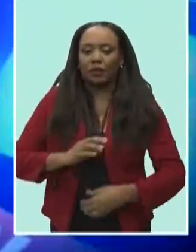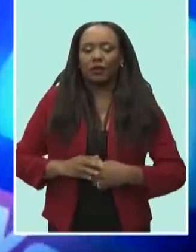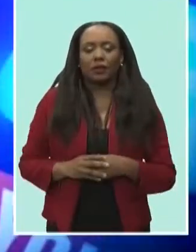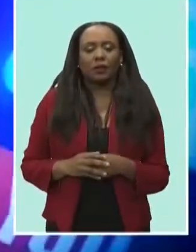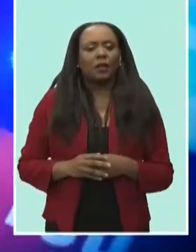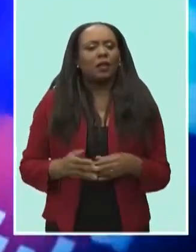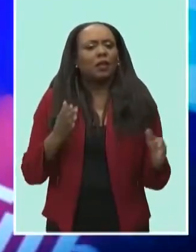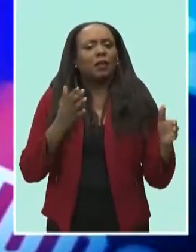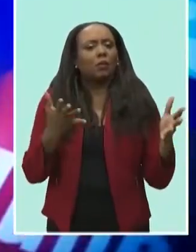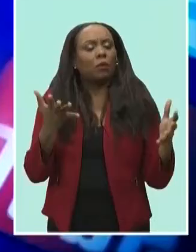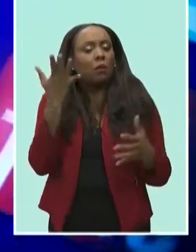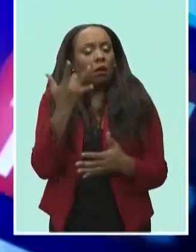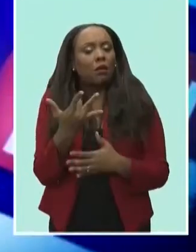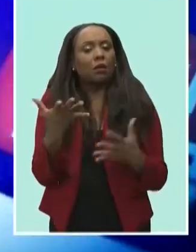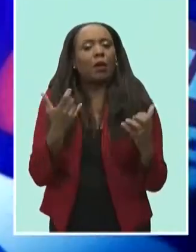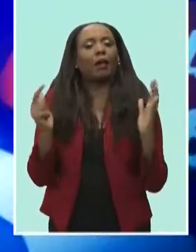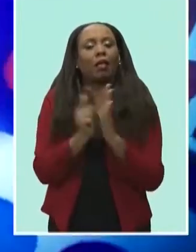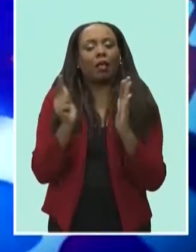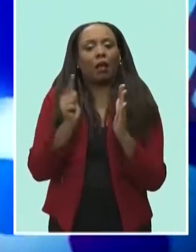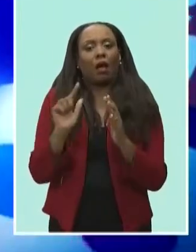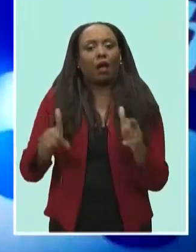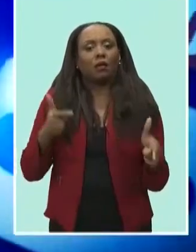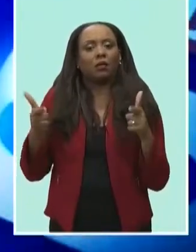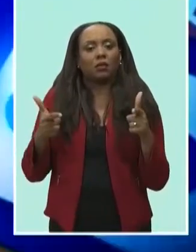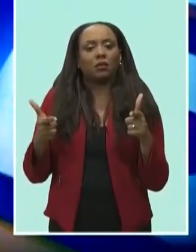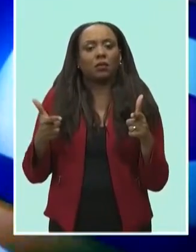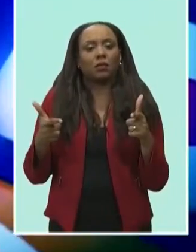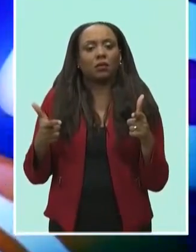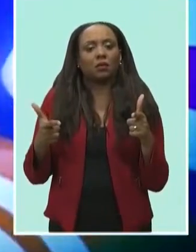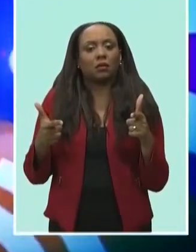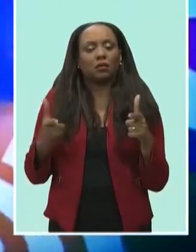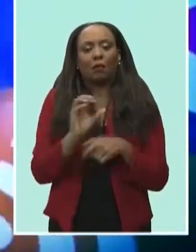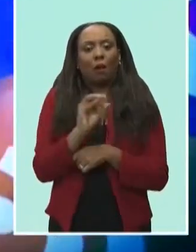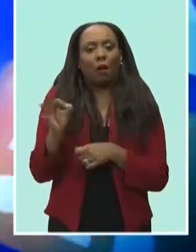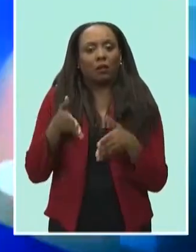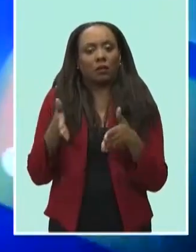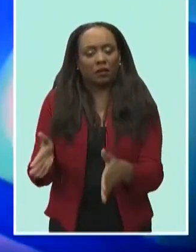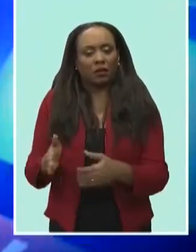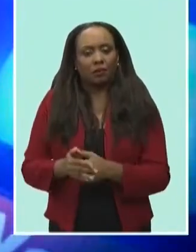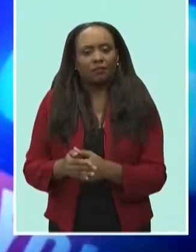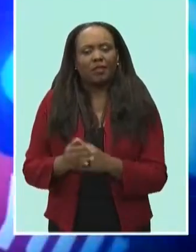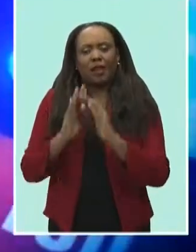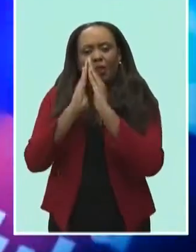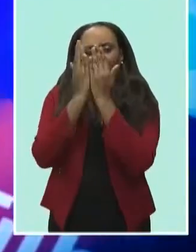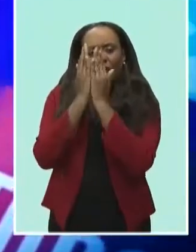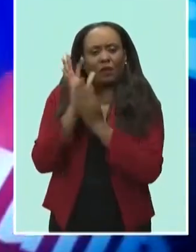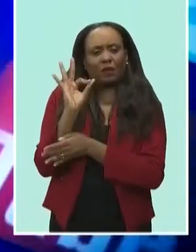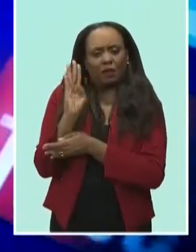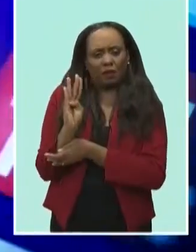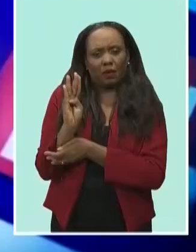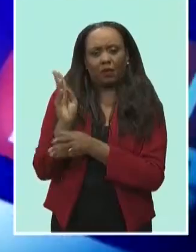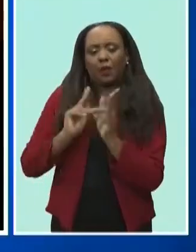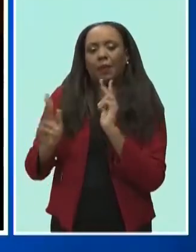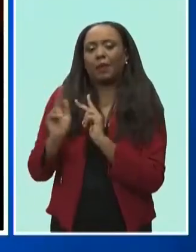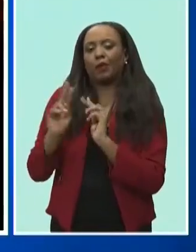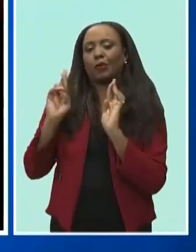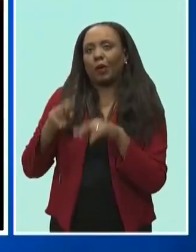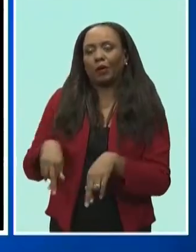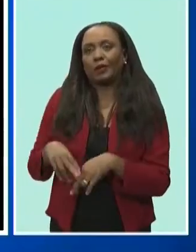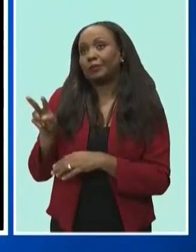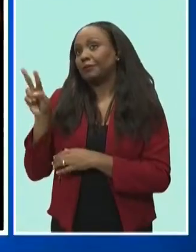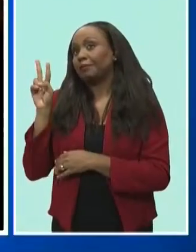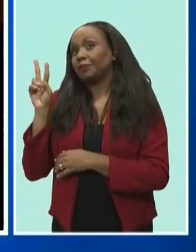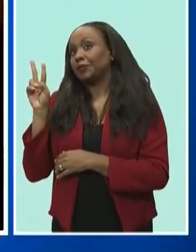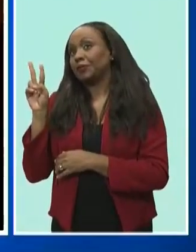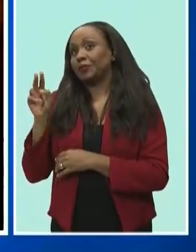of a plan to get illegal guns off the streets. Now, of course, our Facebook community has been reacting to this development, so let's go